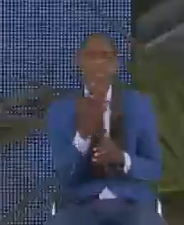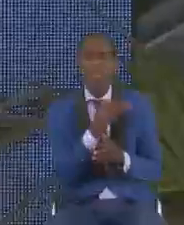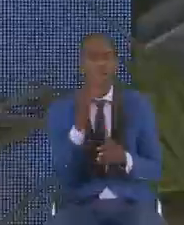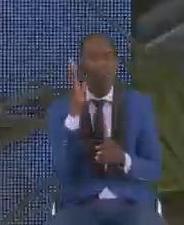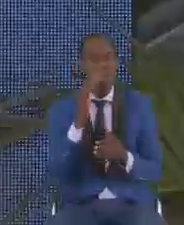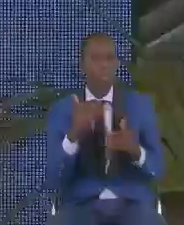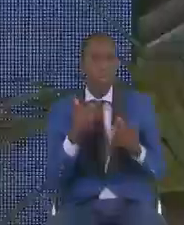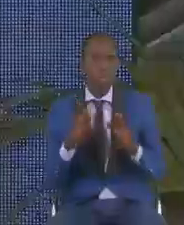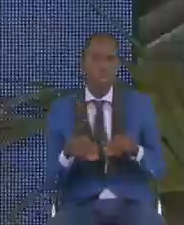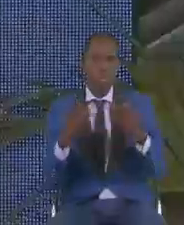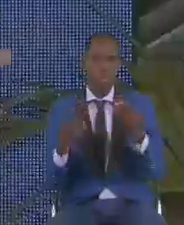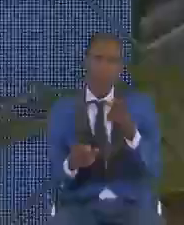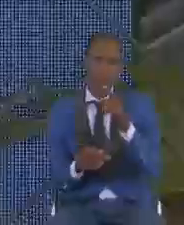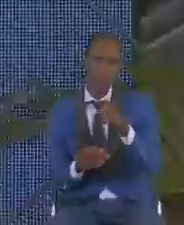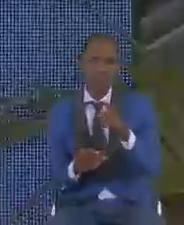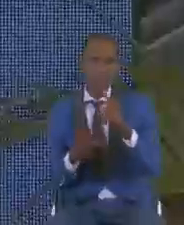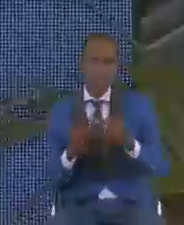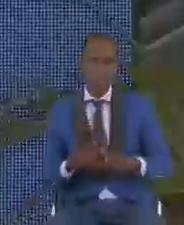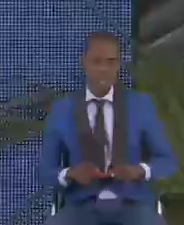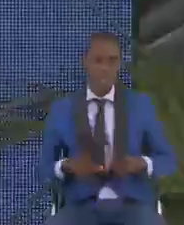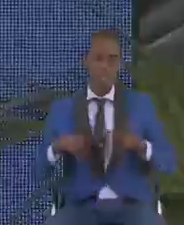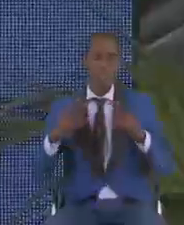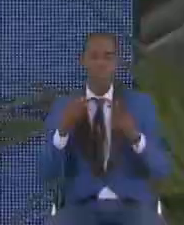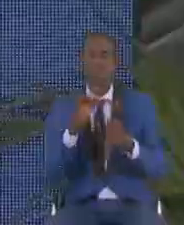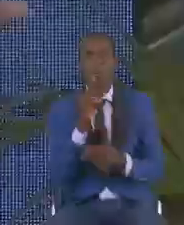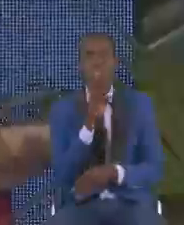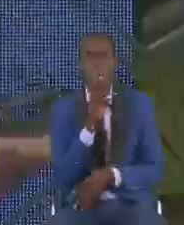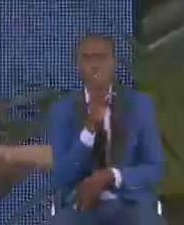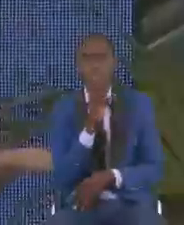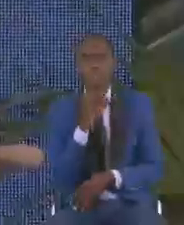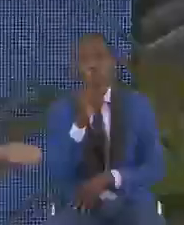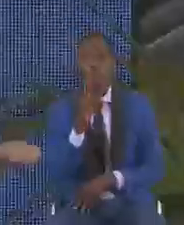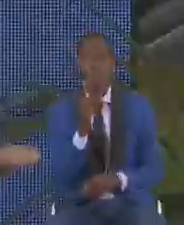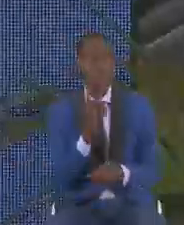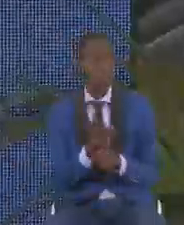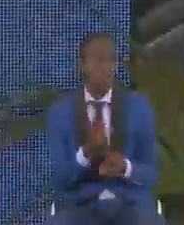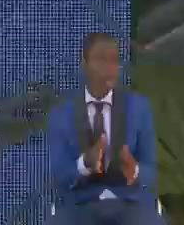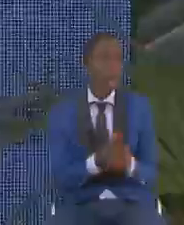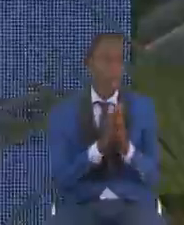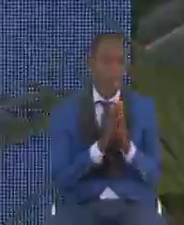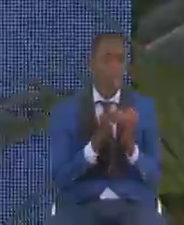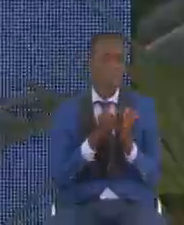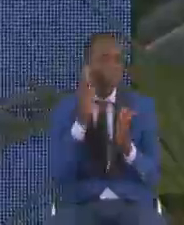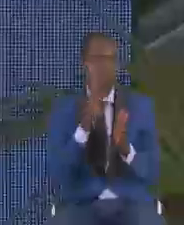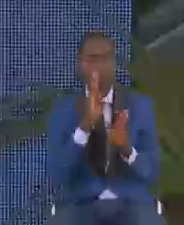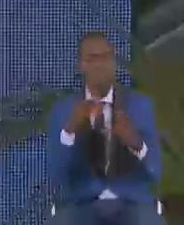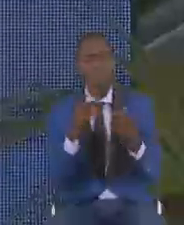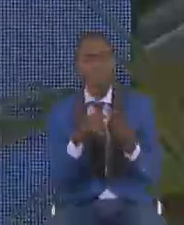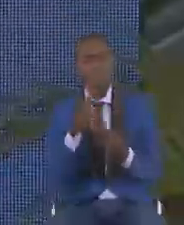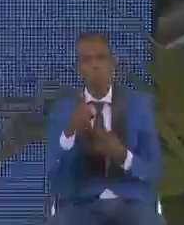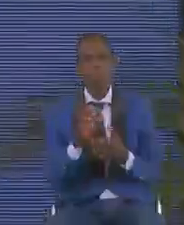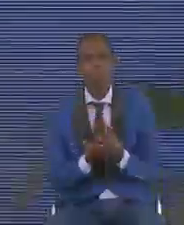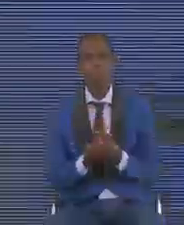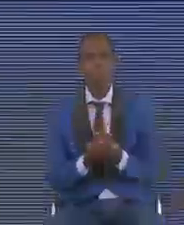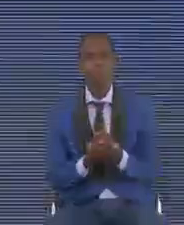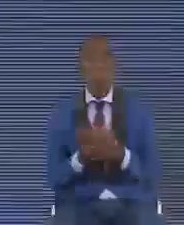you the living water. You just ask, and it will be given unto you.